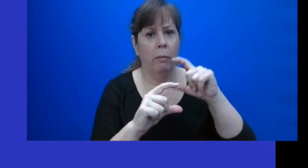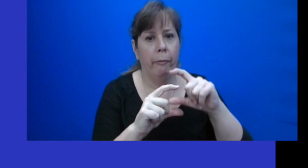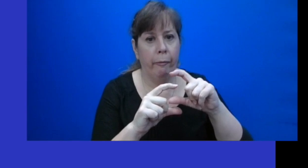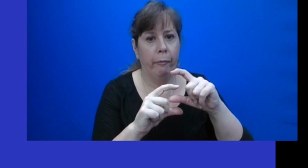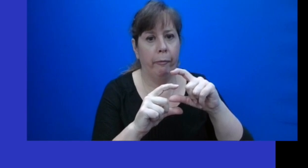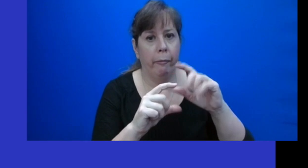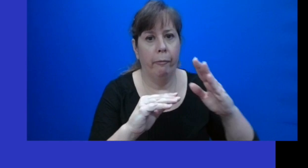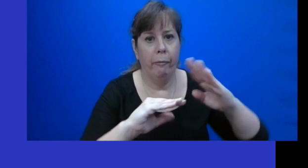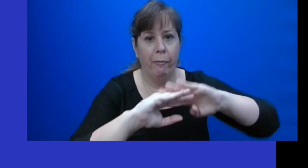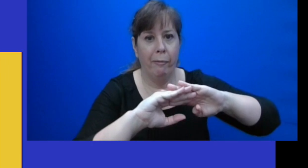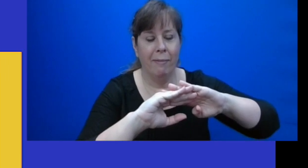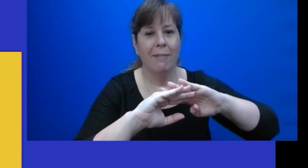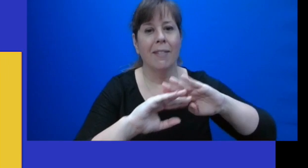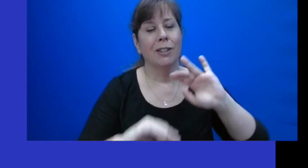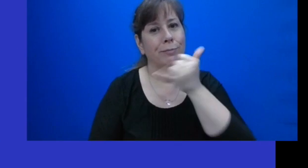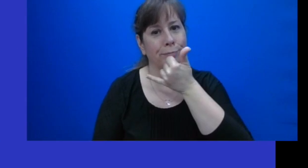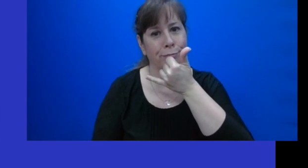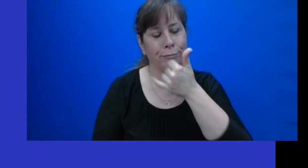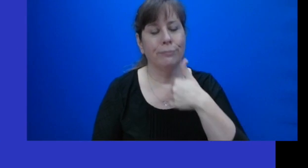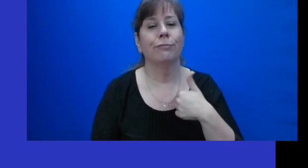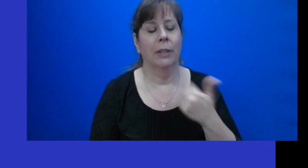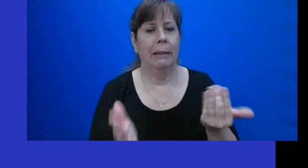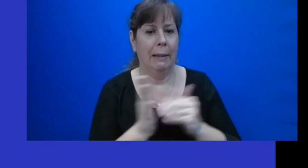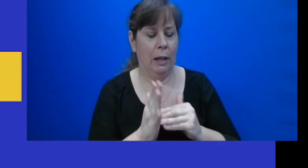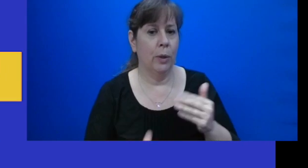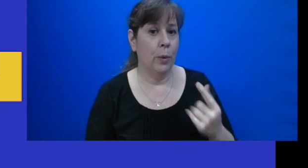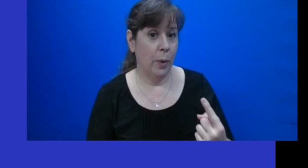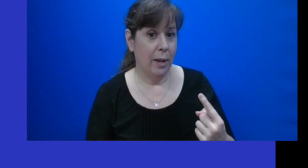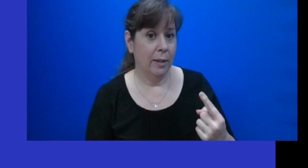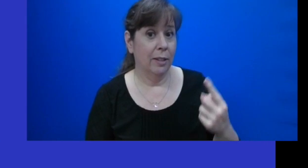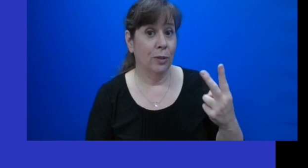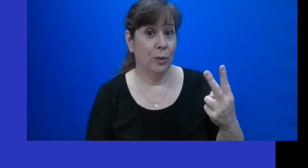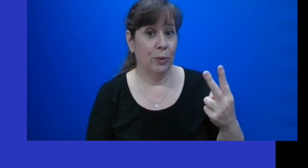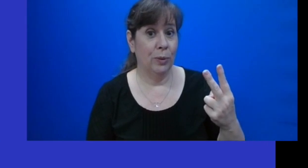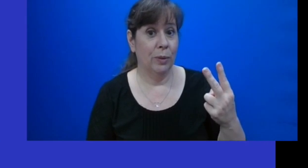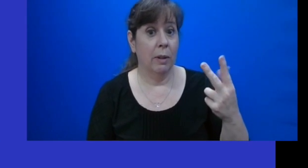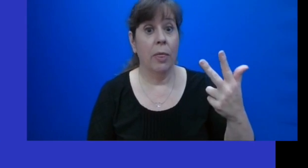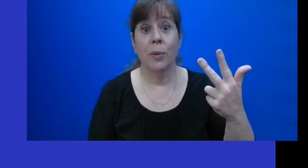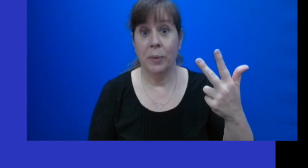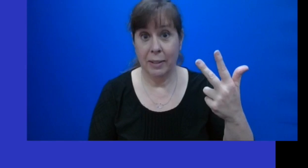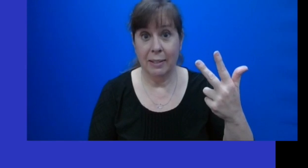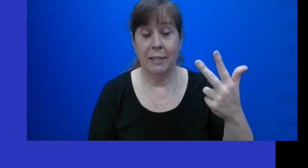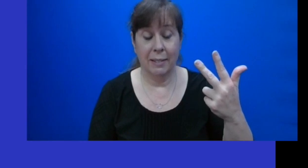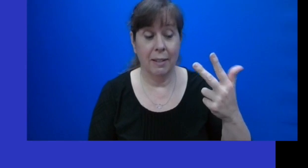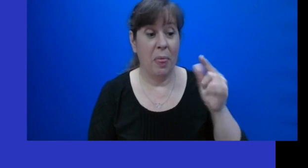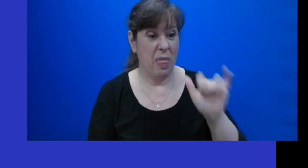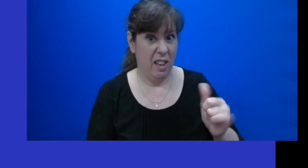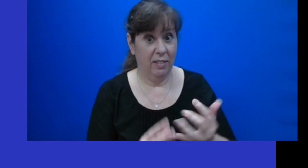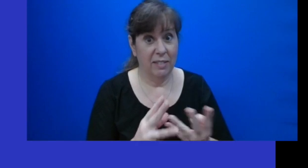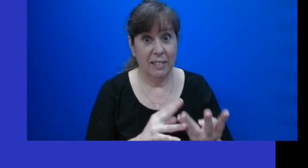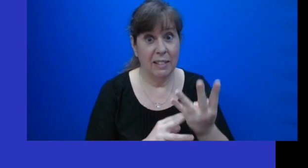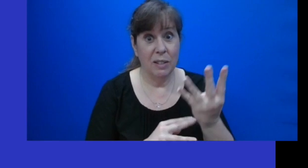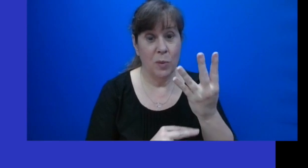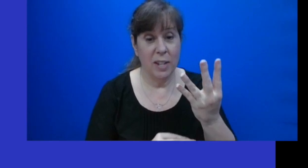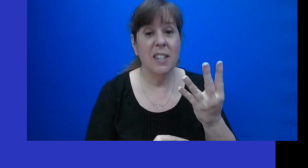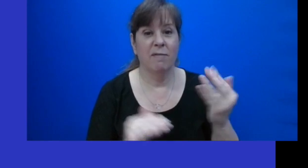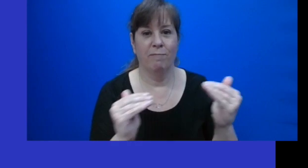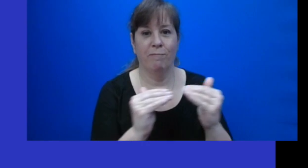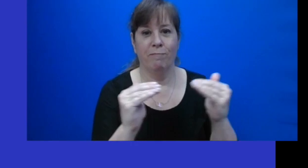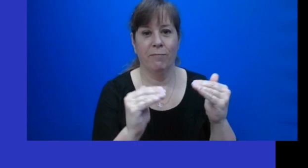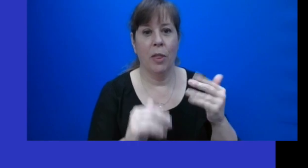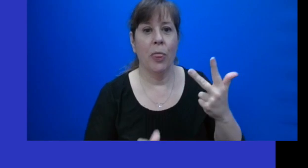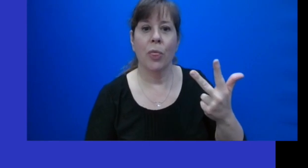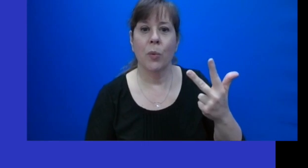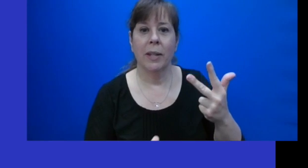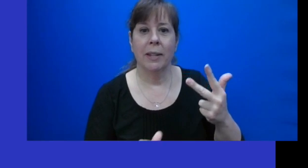again. 1, 2, 3. This piece of seaweed is 3 squares